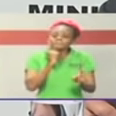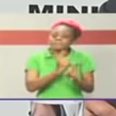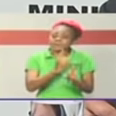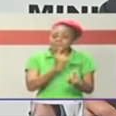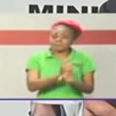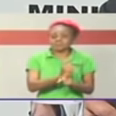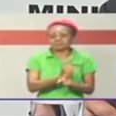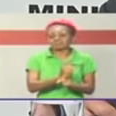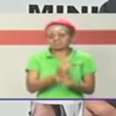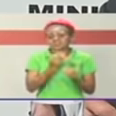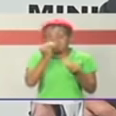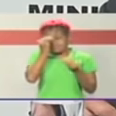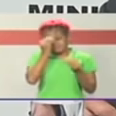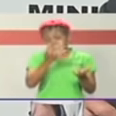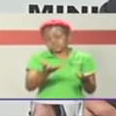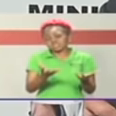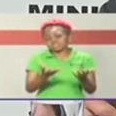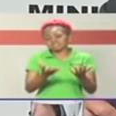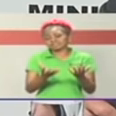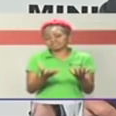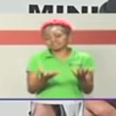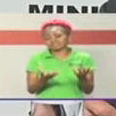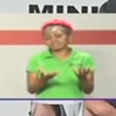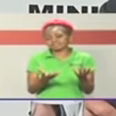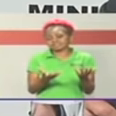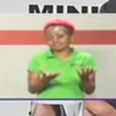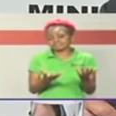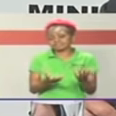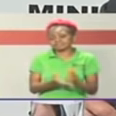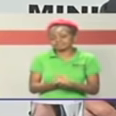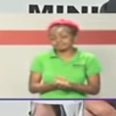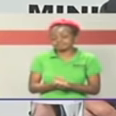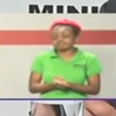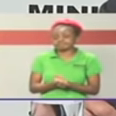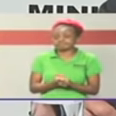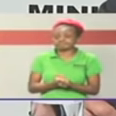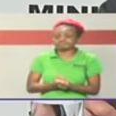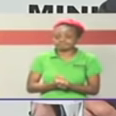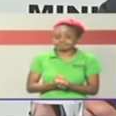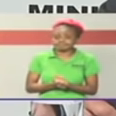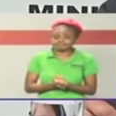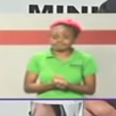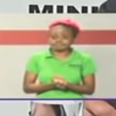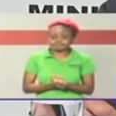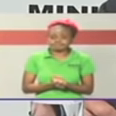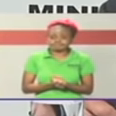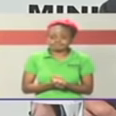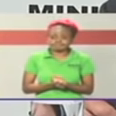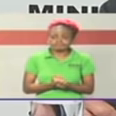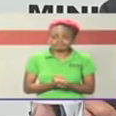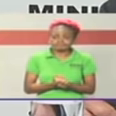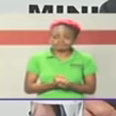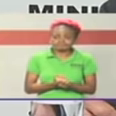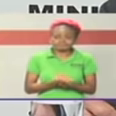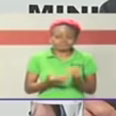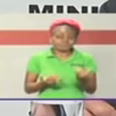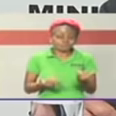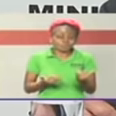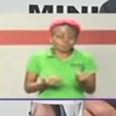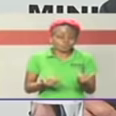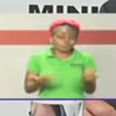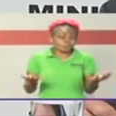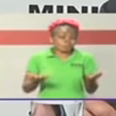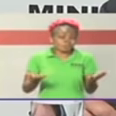sources that have been verified, authenticated. And the questioner